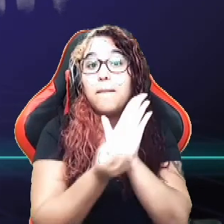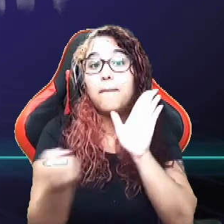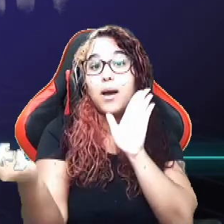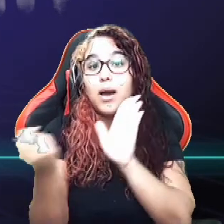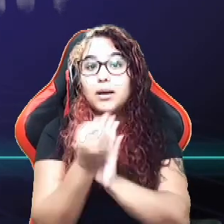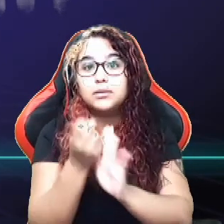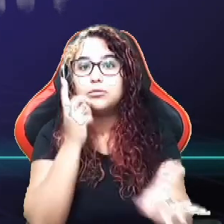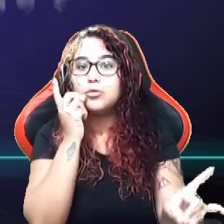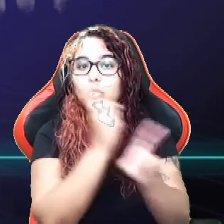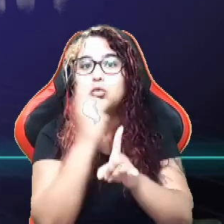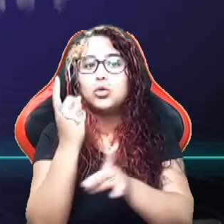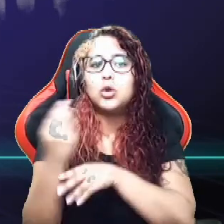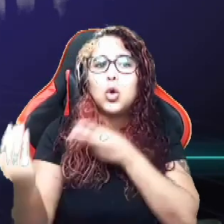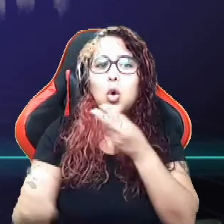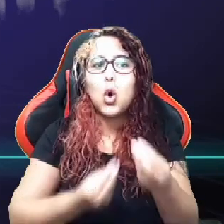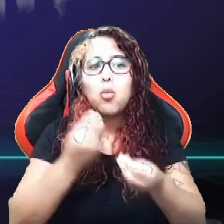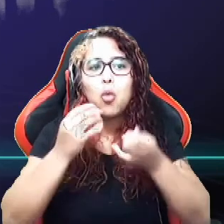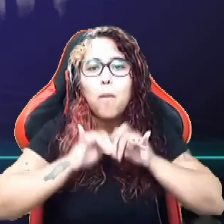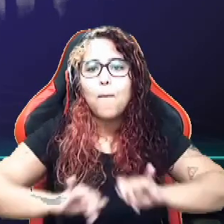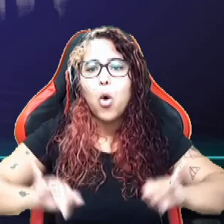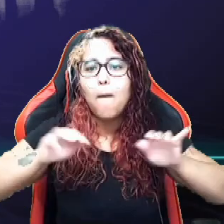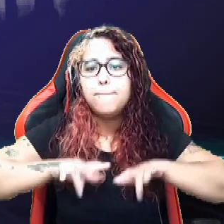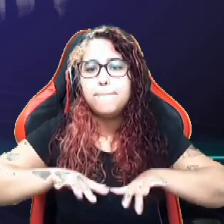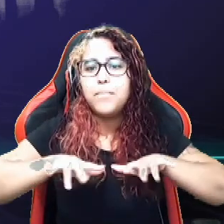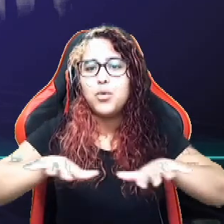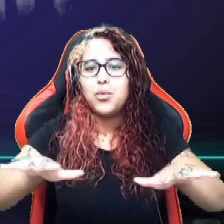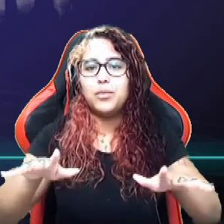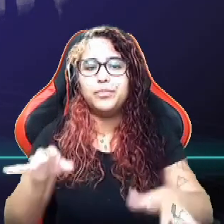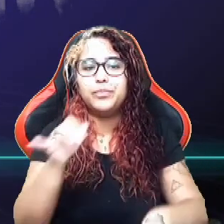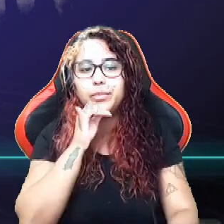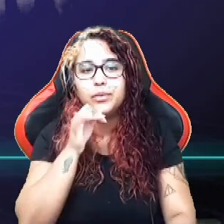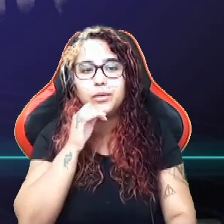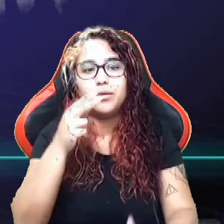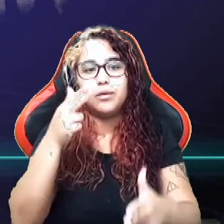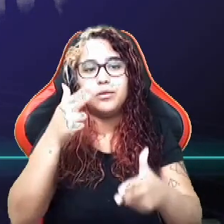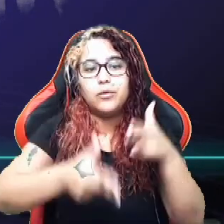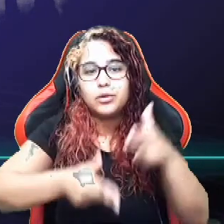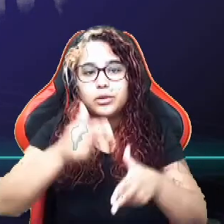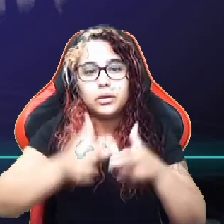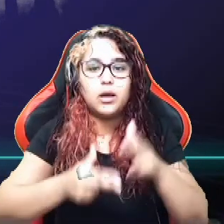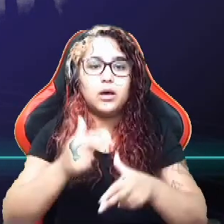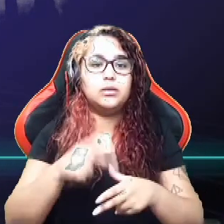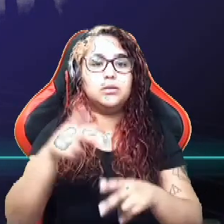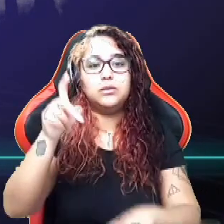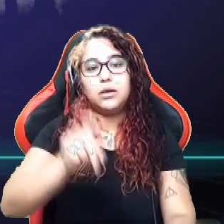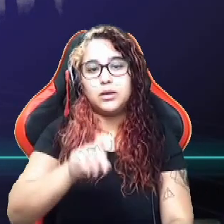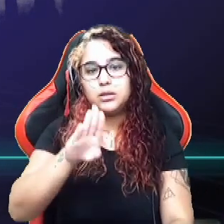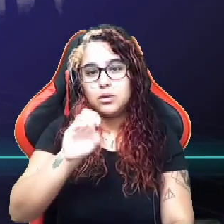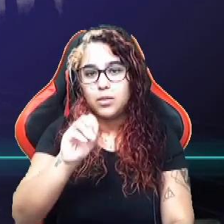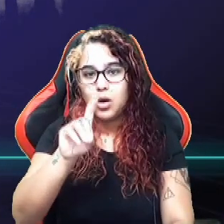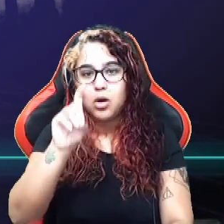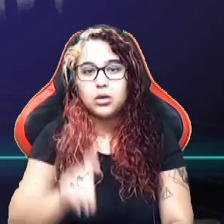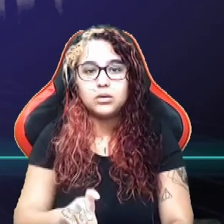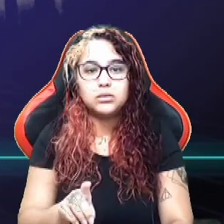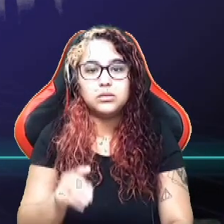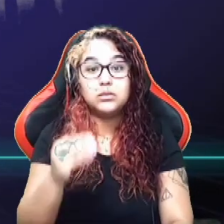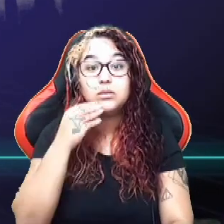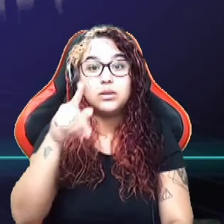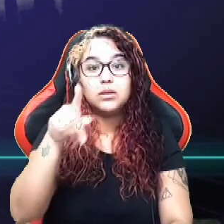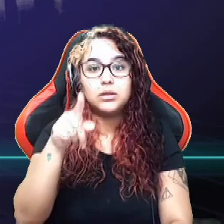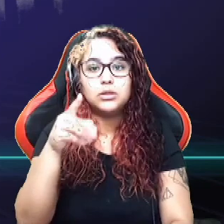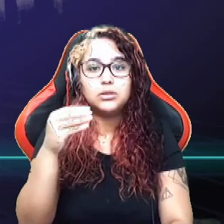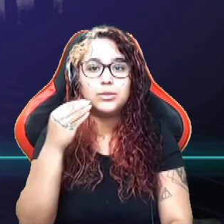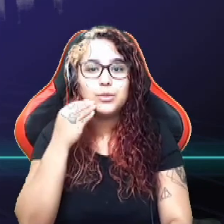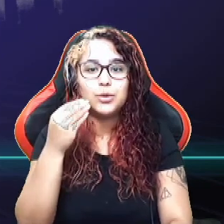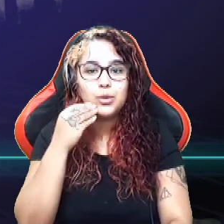brands are finding new ways of engaging with the public. So you see Fortnite, Xbox,